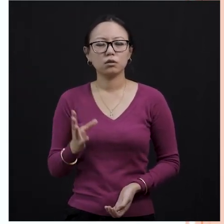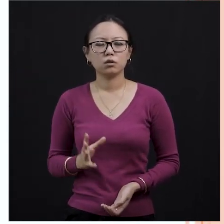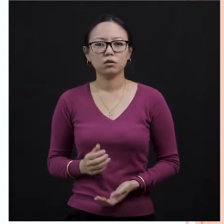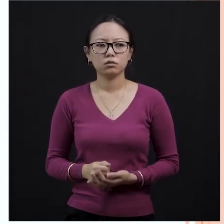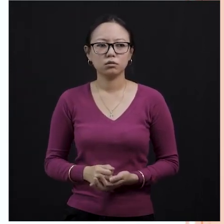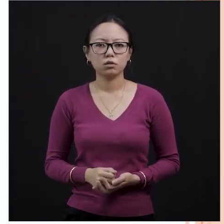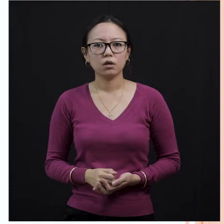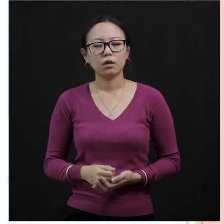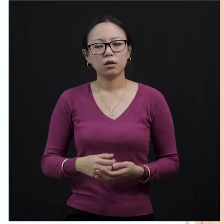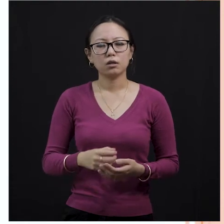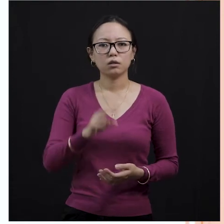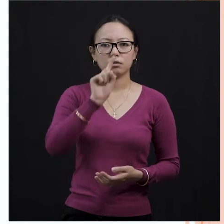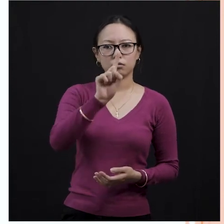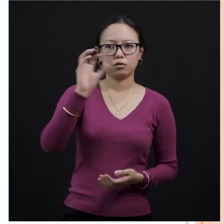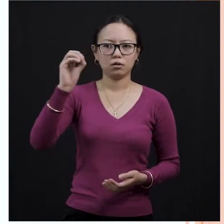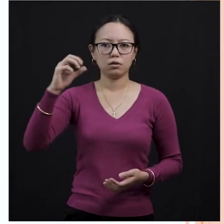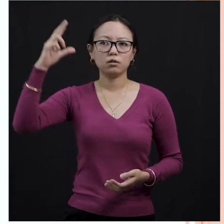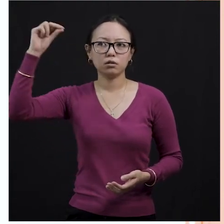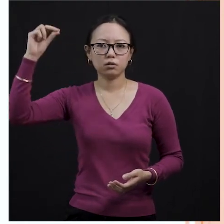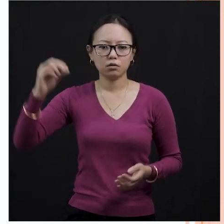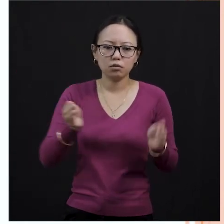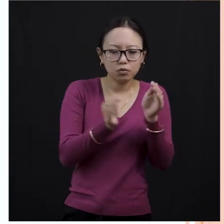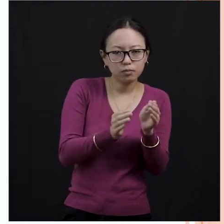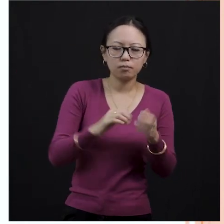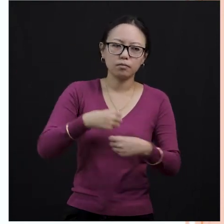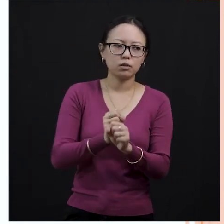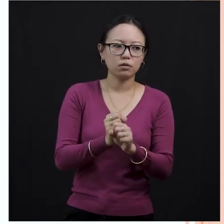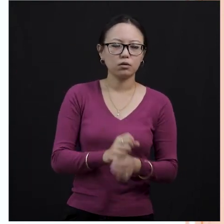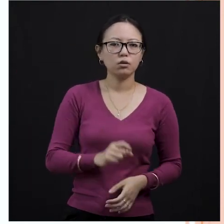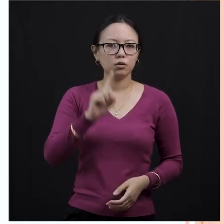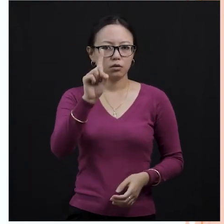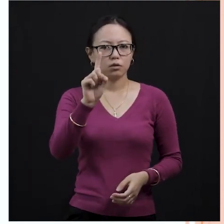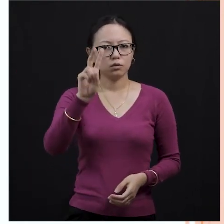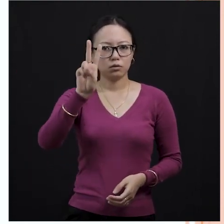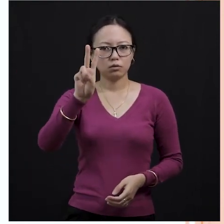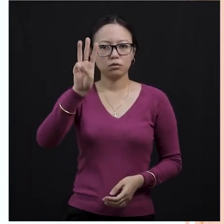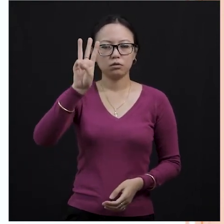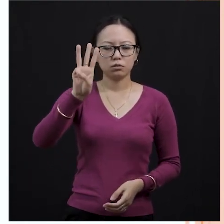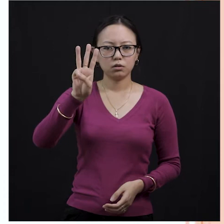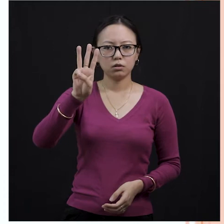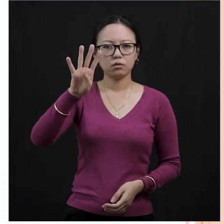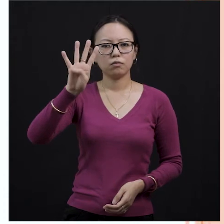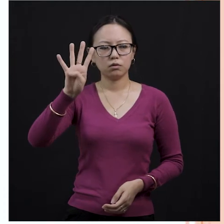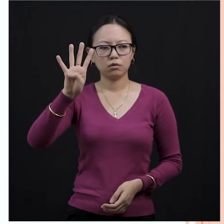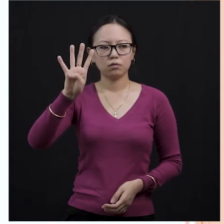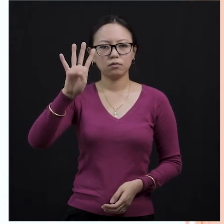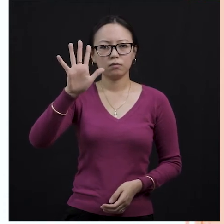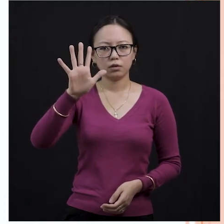stars. All right. So let's start counting. 1, 2, 3,